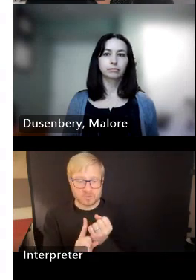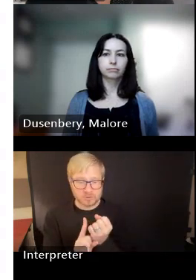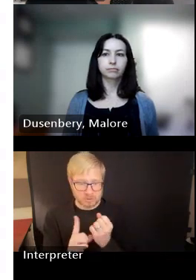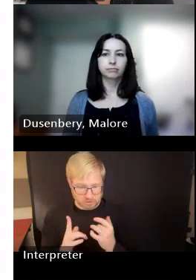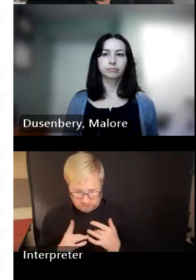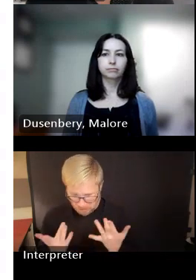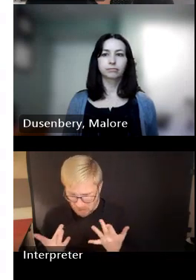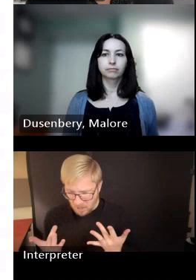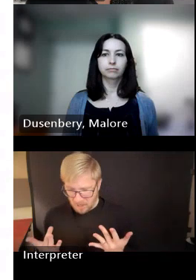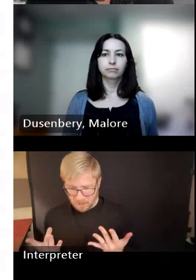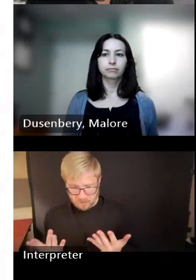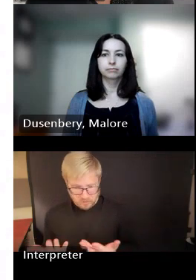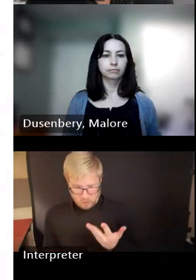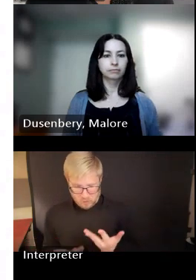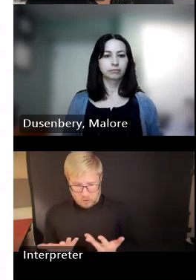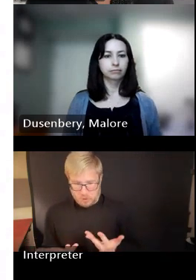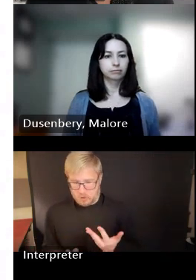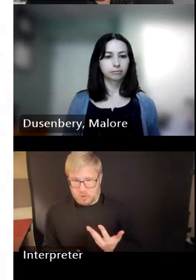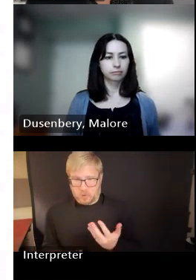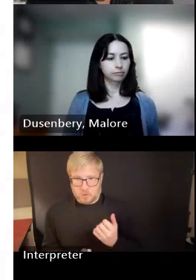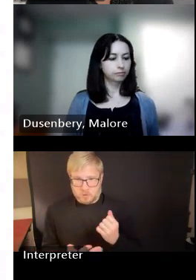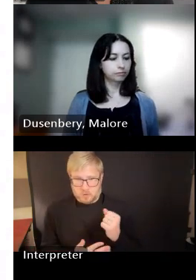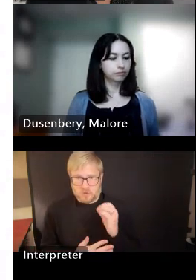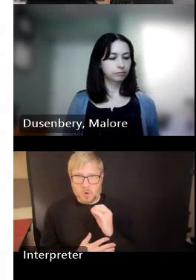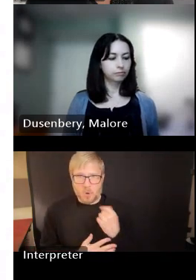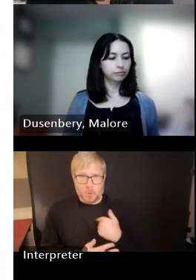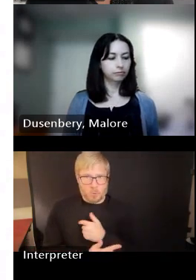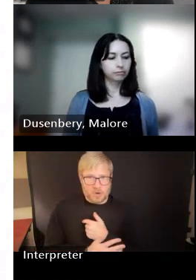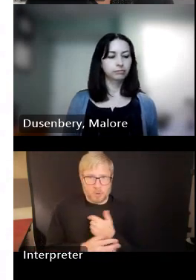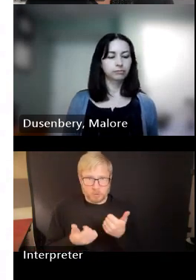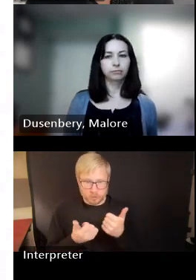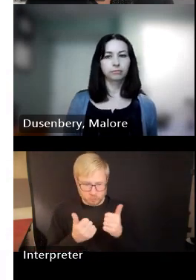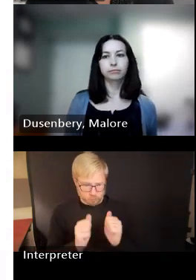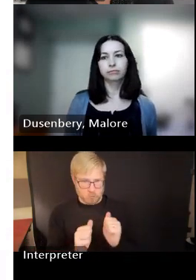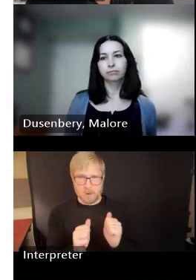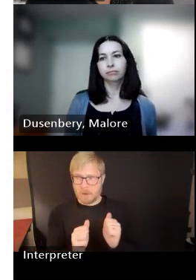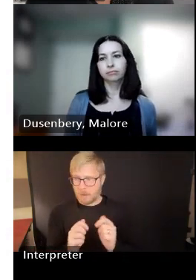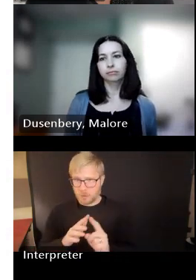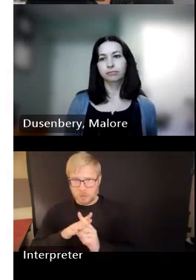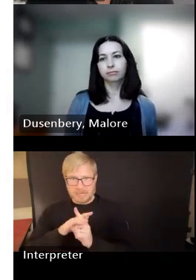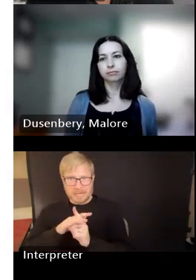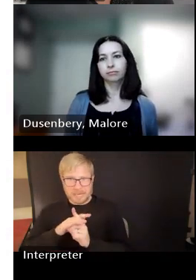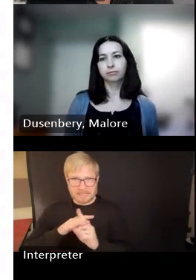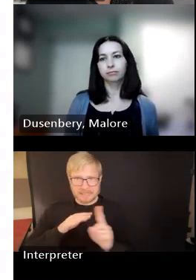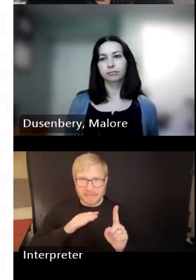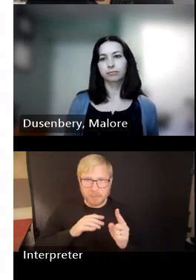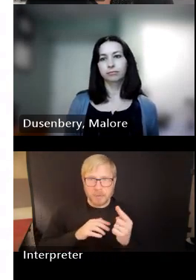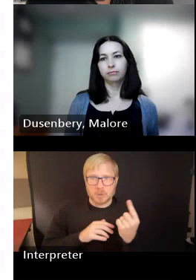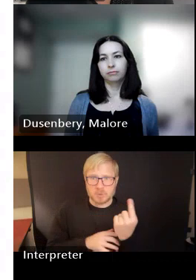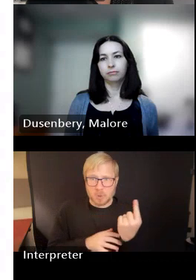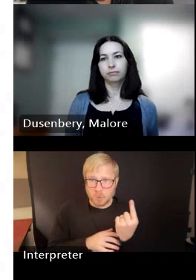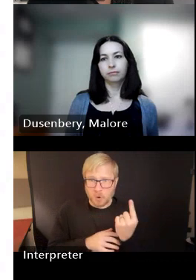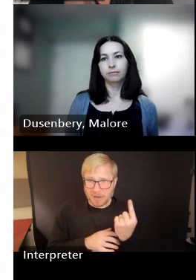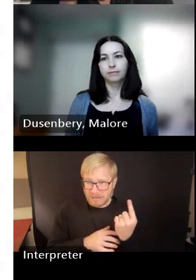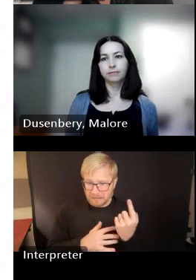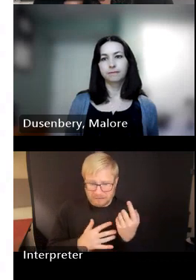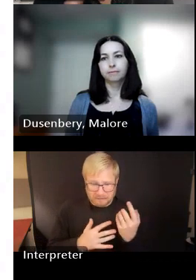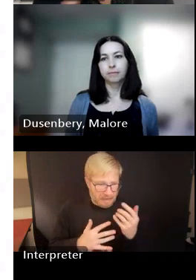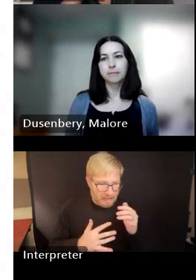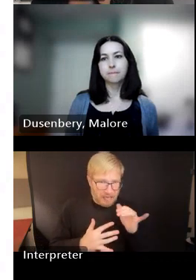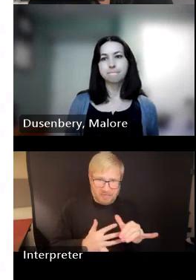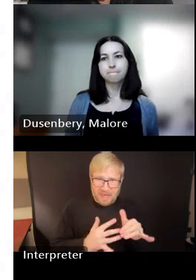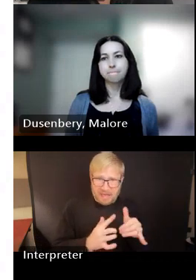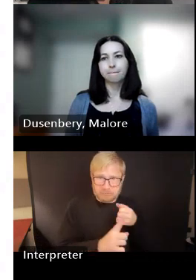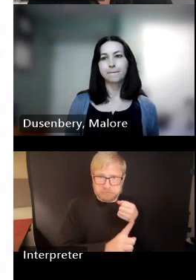we're leaving somebody incurs a giant financial risk and threat on our lives or our kids'